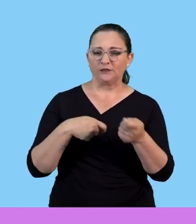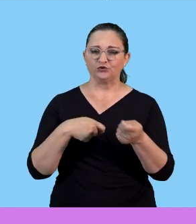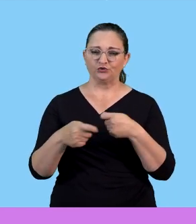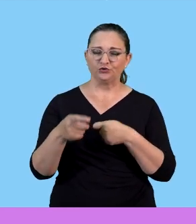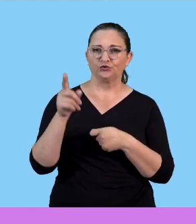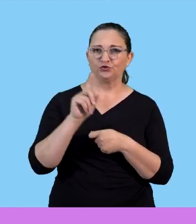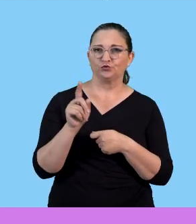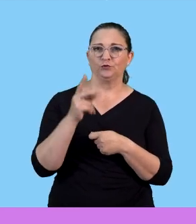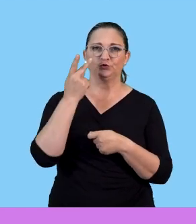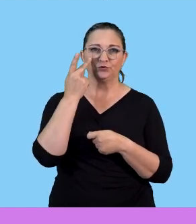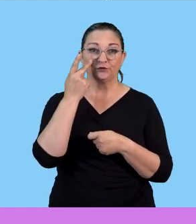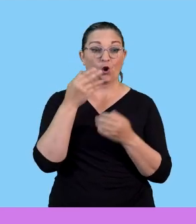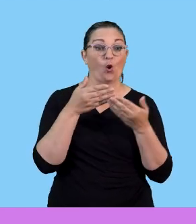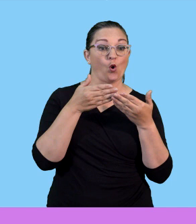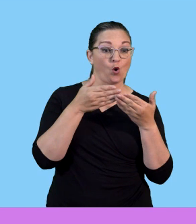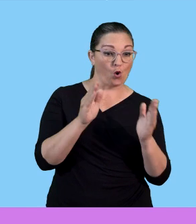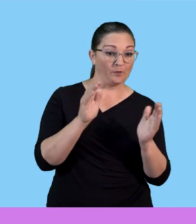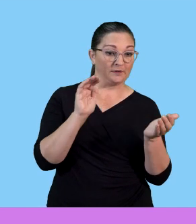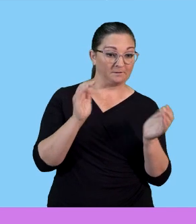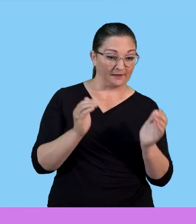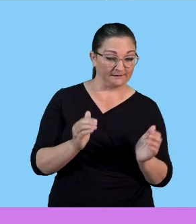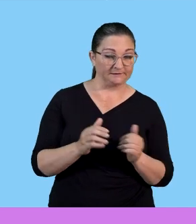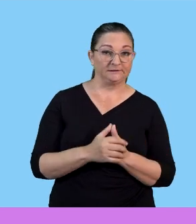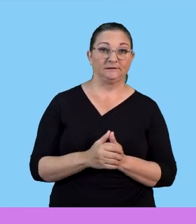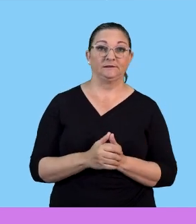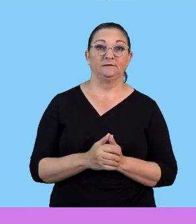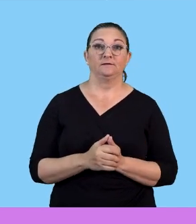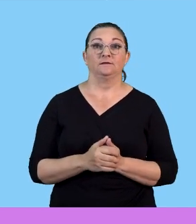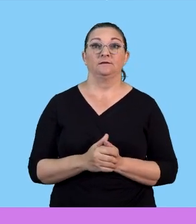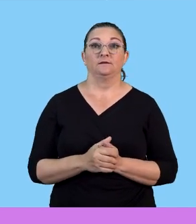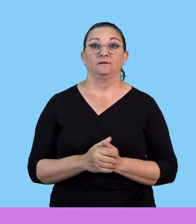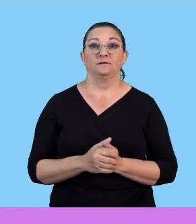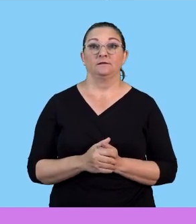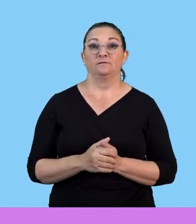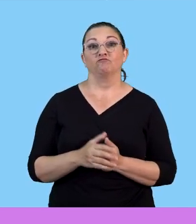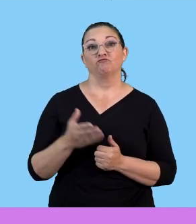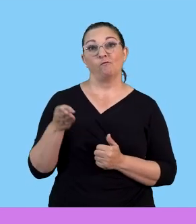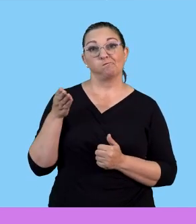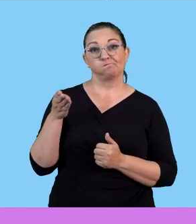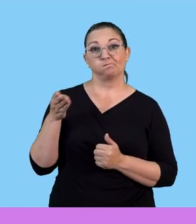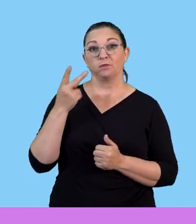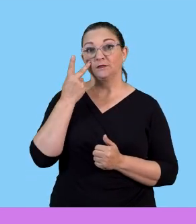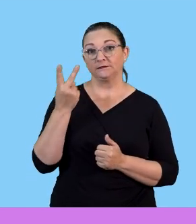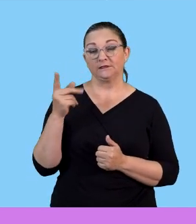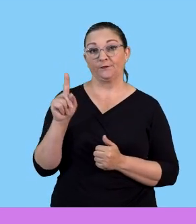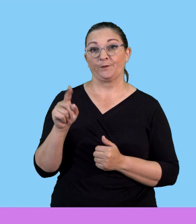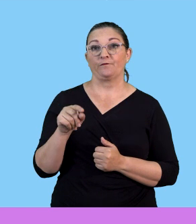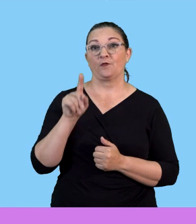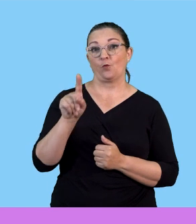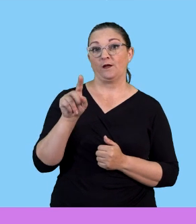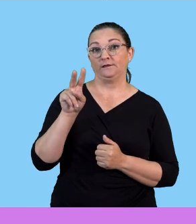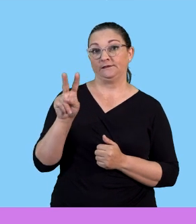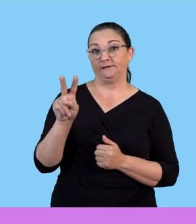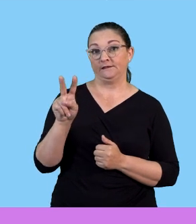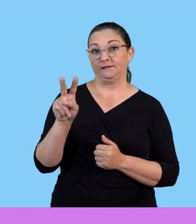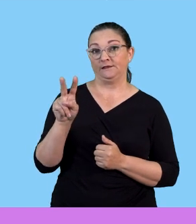the transaction, looking for the description opening balance. There it is. So the